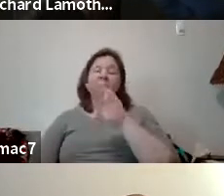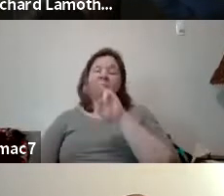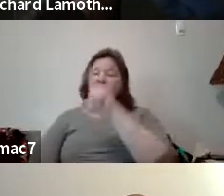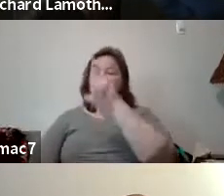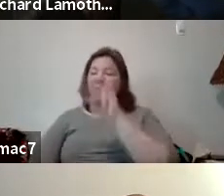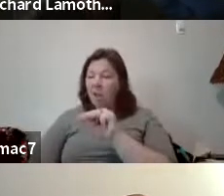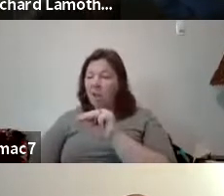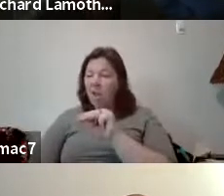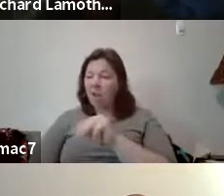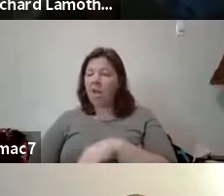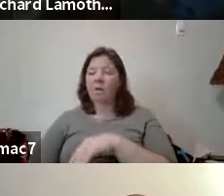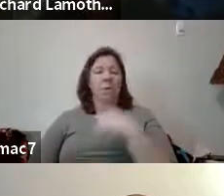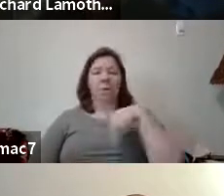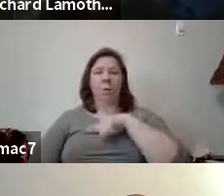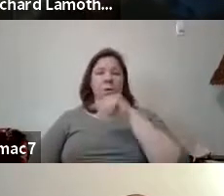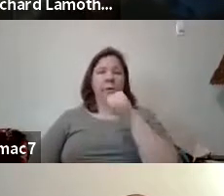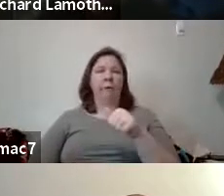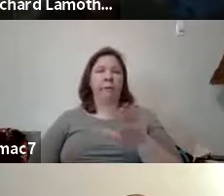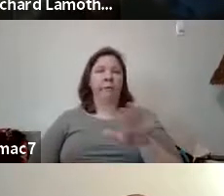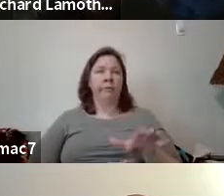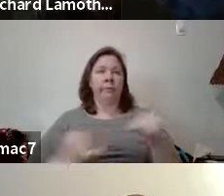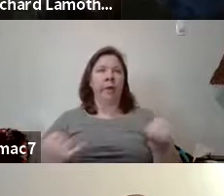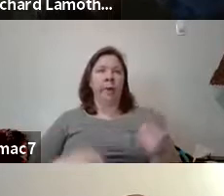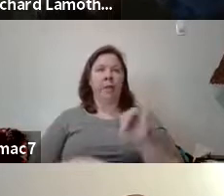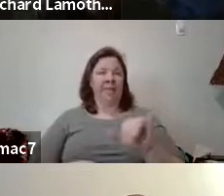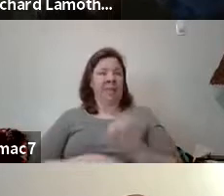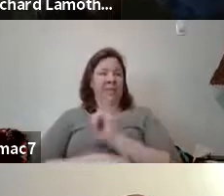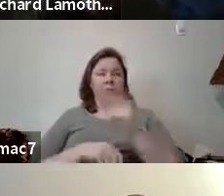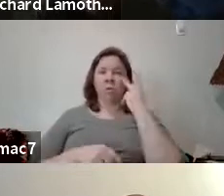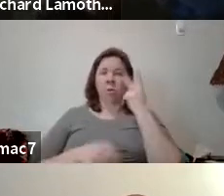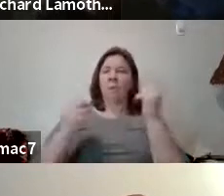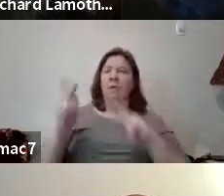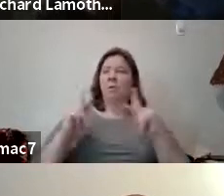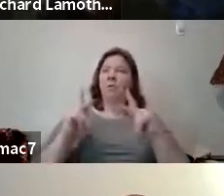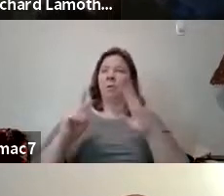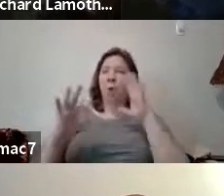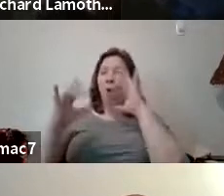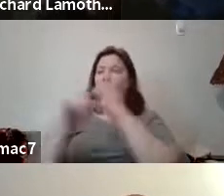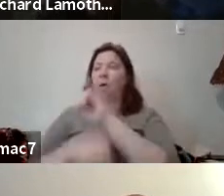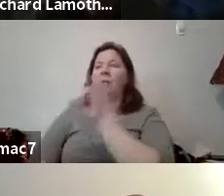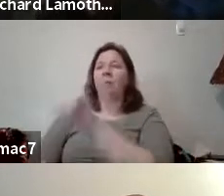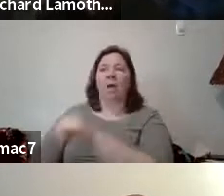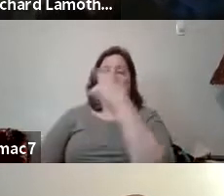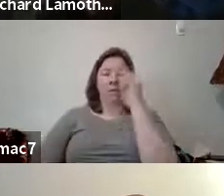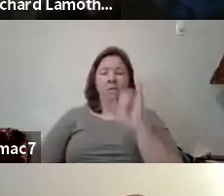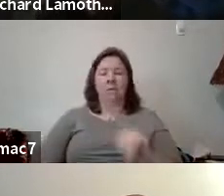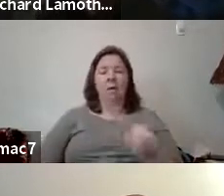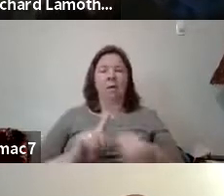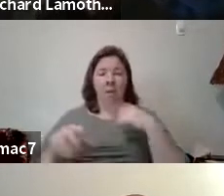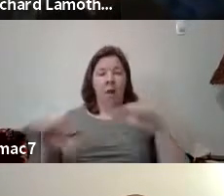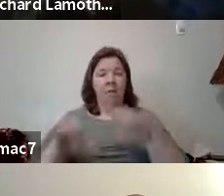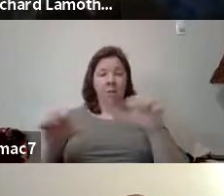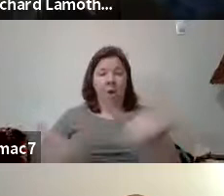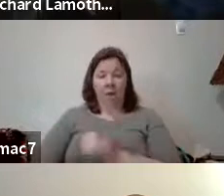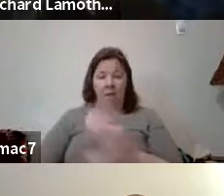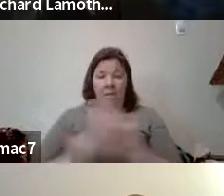we're not a network marketing company, but we're sort of in that industry, and a lot of people here have been attracted to us because of that. So I've done pretty much